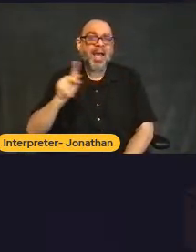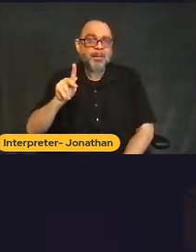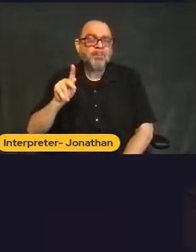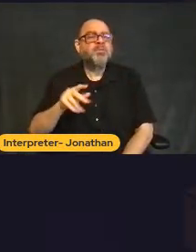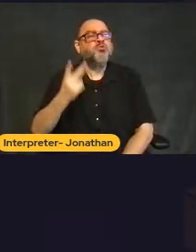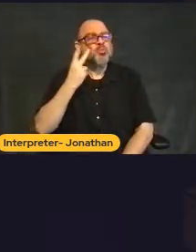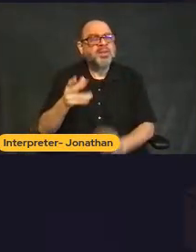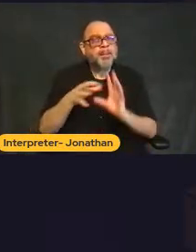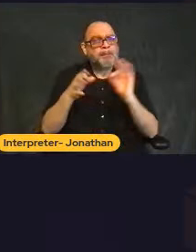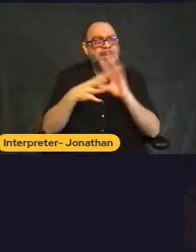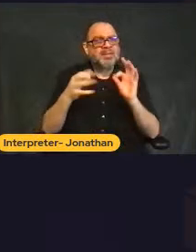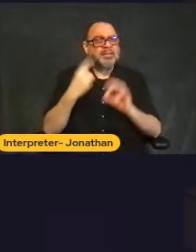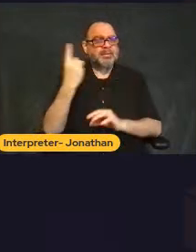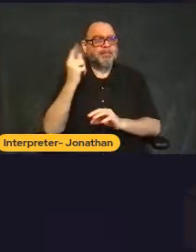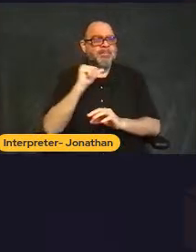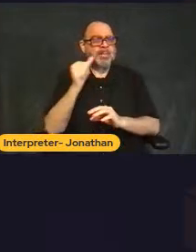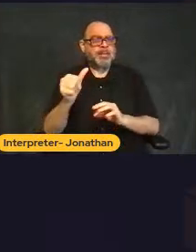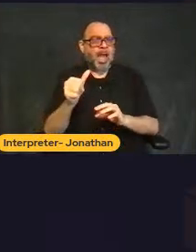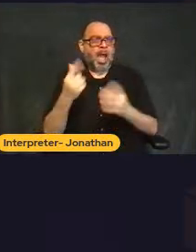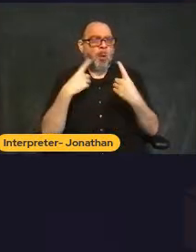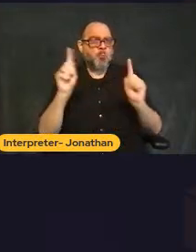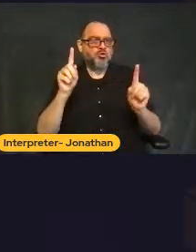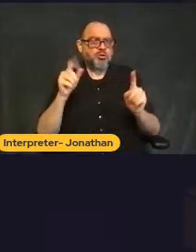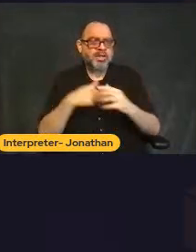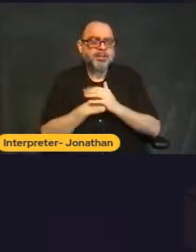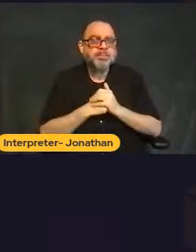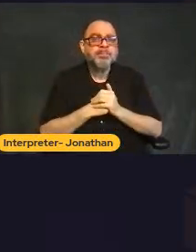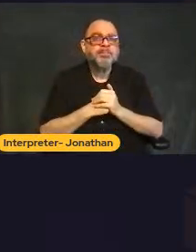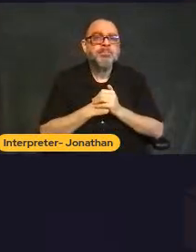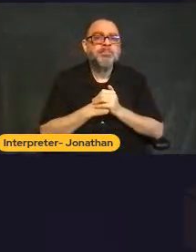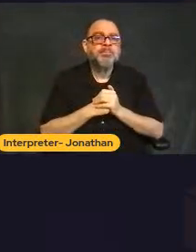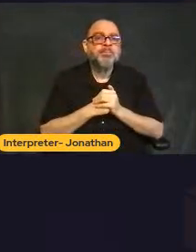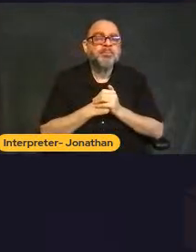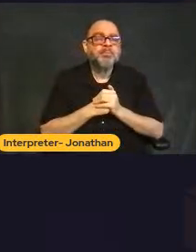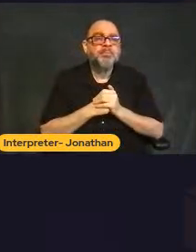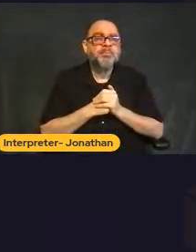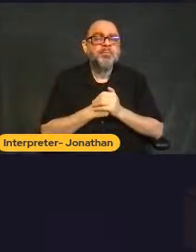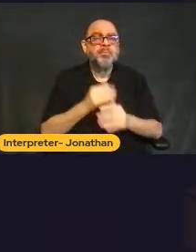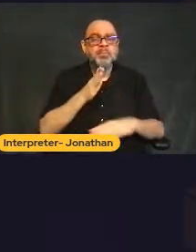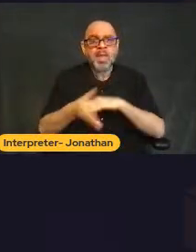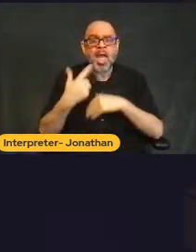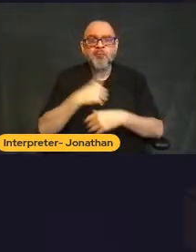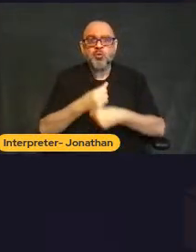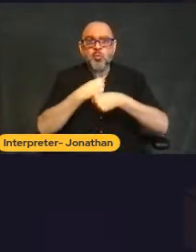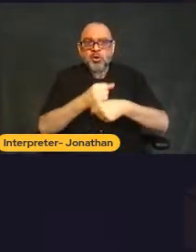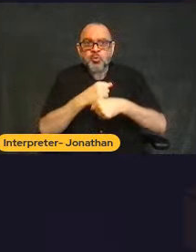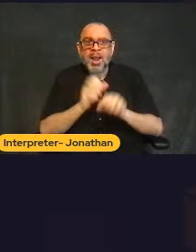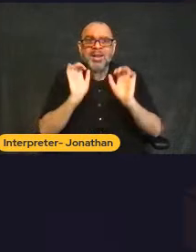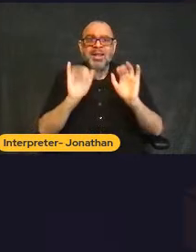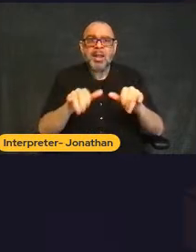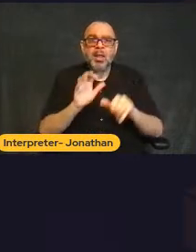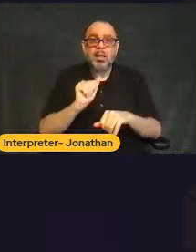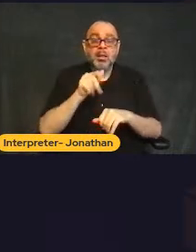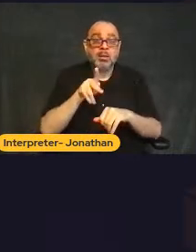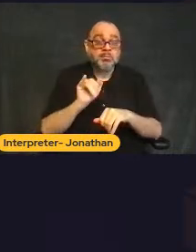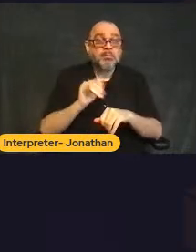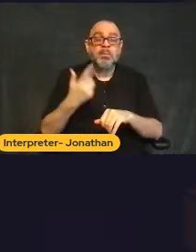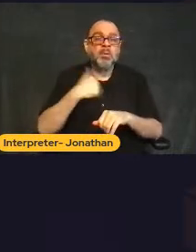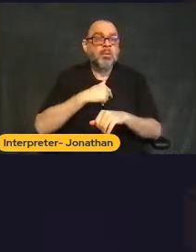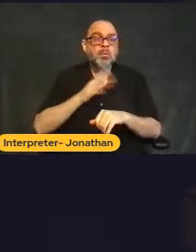working now. After we create our Lambda and API, Gateway REST API, we